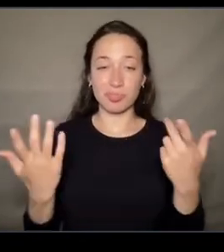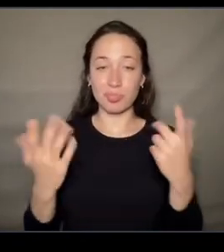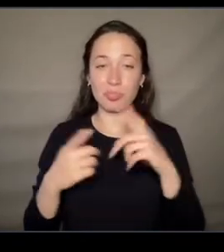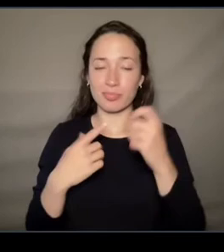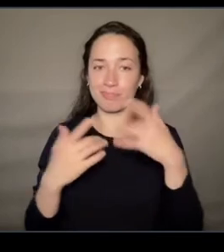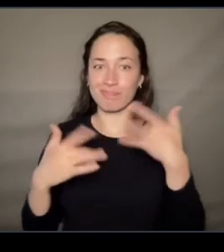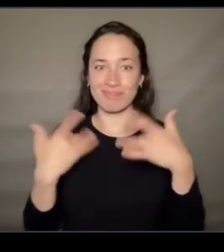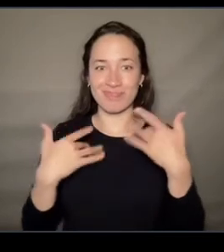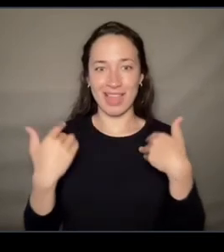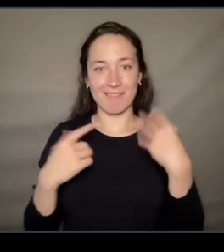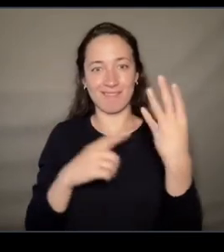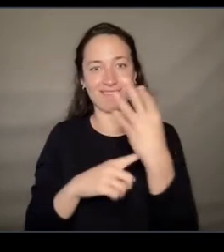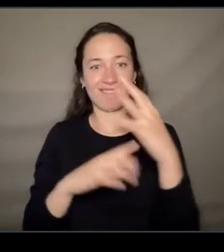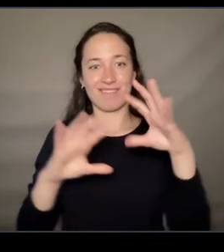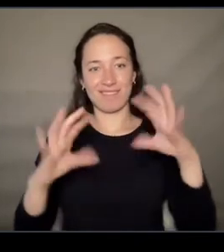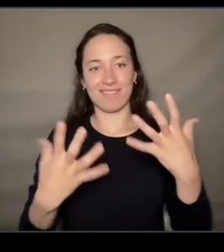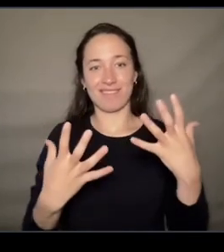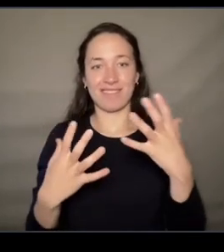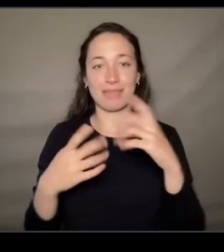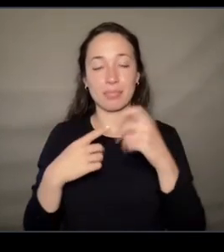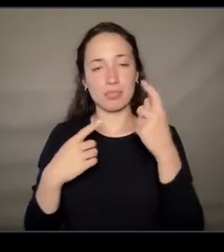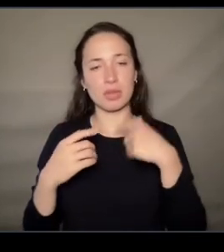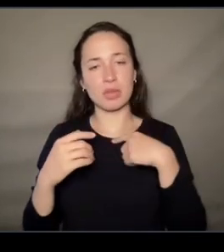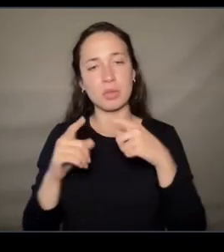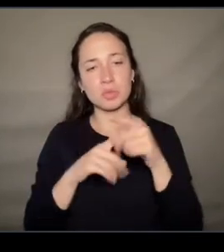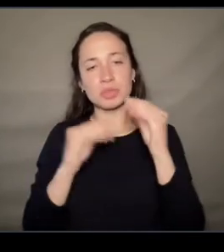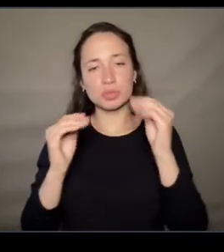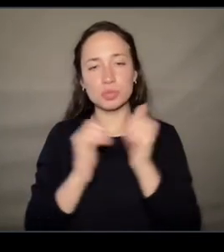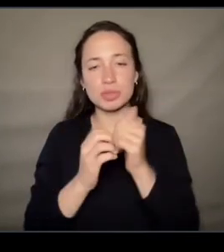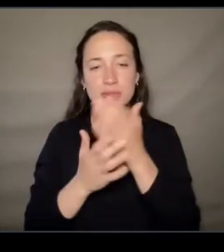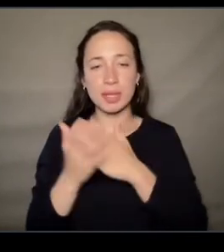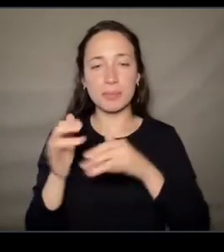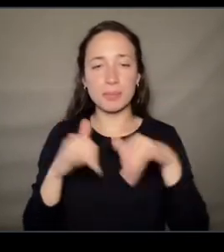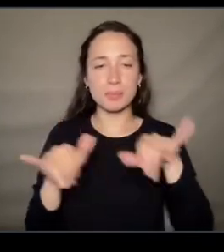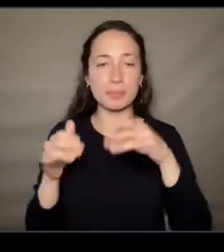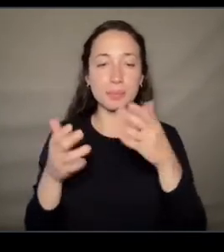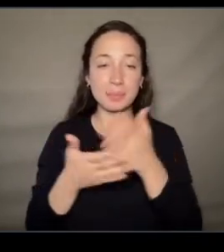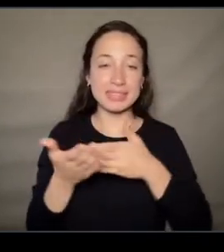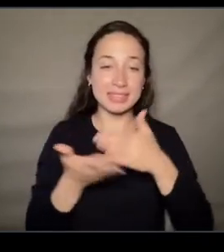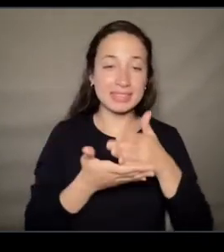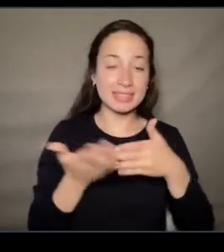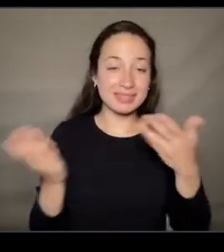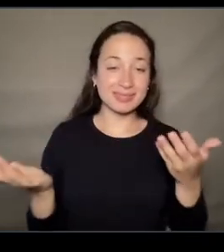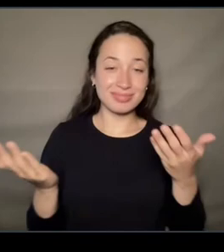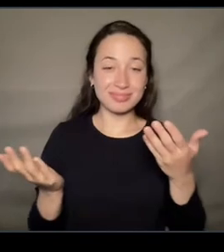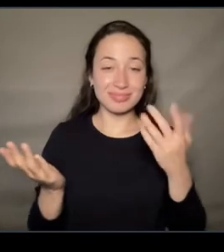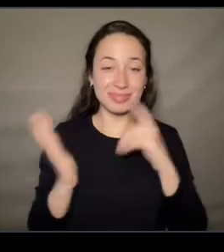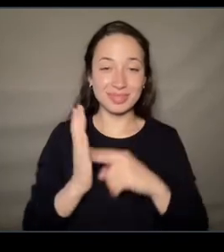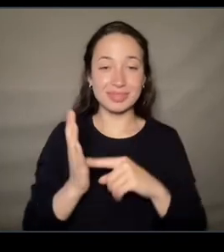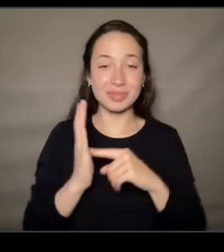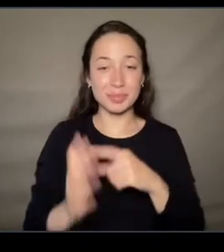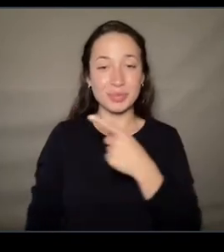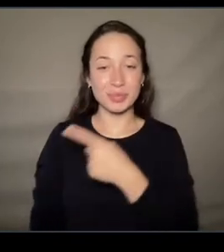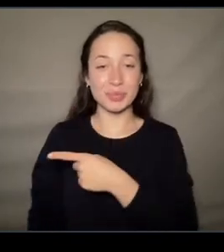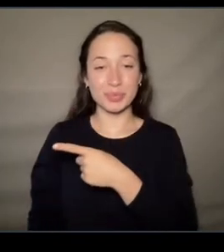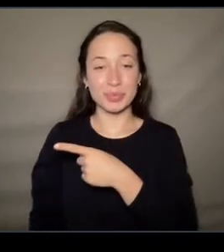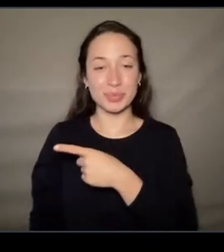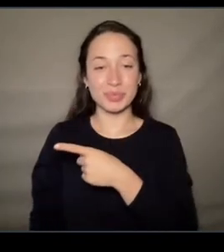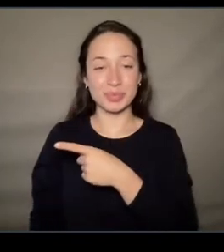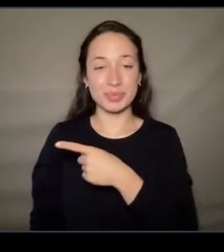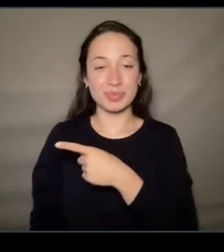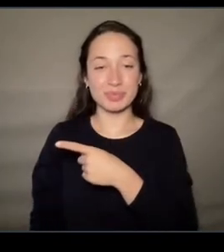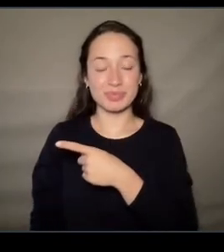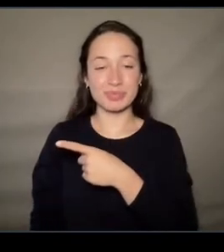it was pretty exciting to have a film crew there. But I also teach with more common pieces,